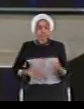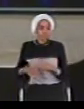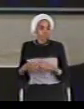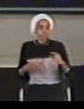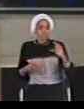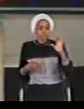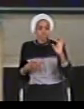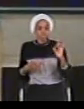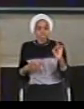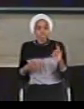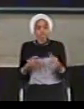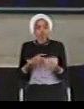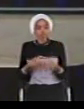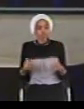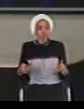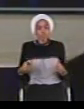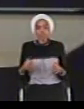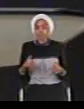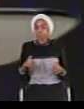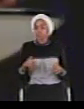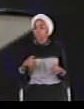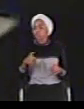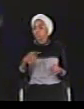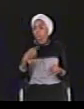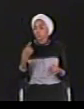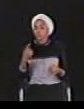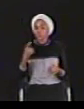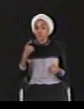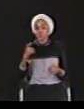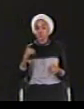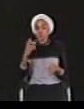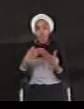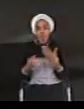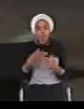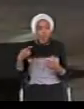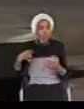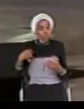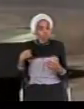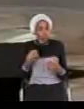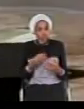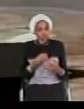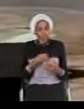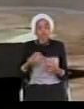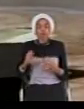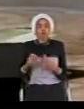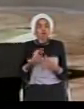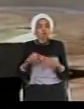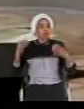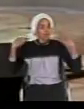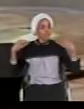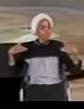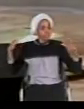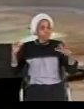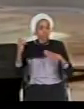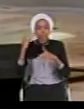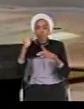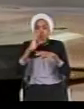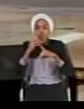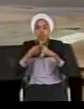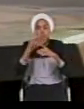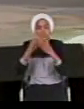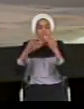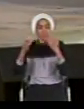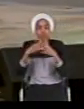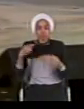8, it says, but though we, or an angel from heaven, though we